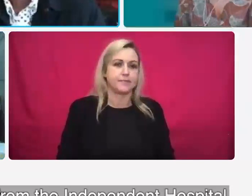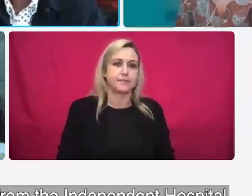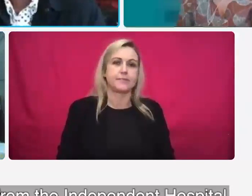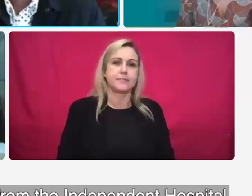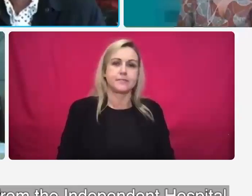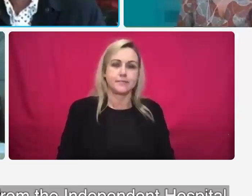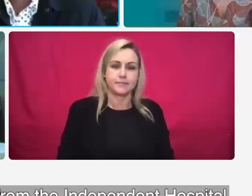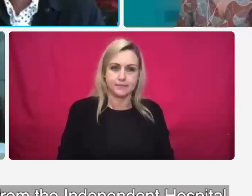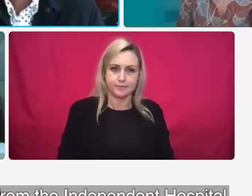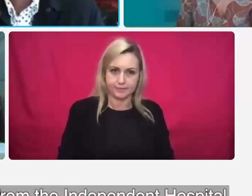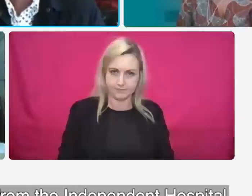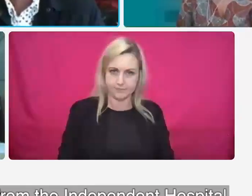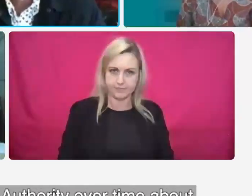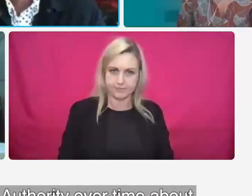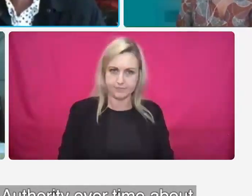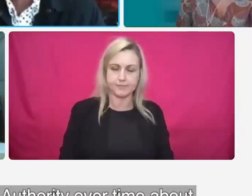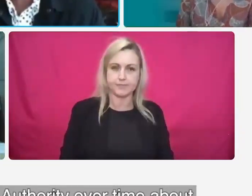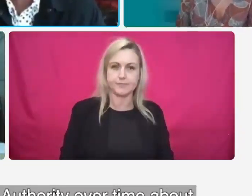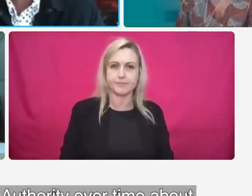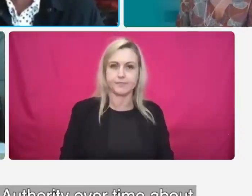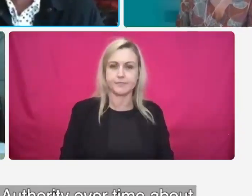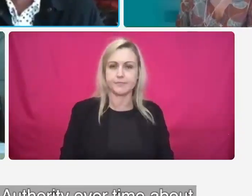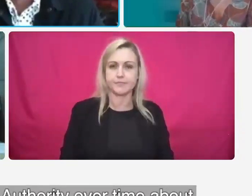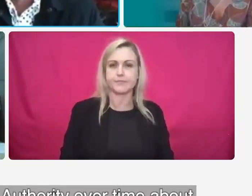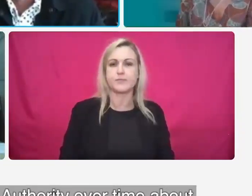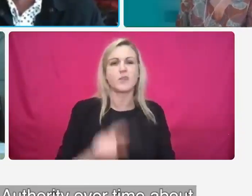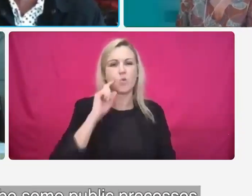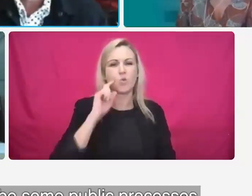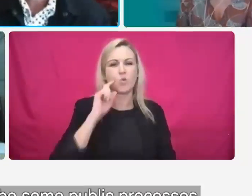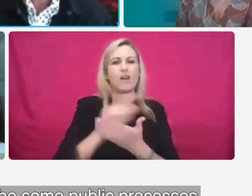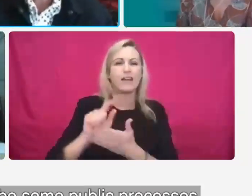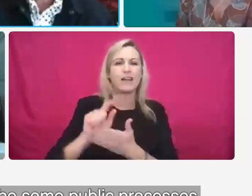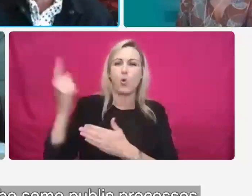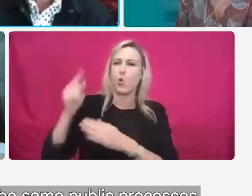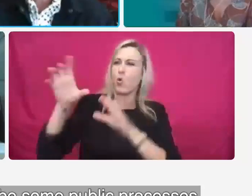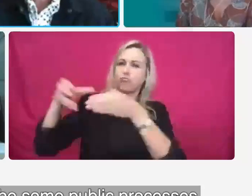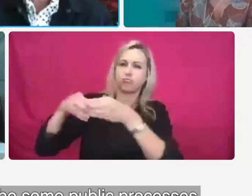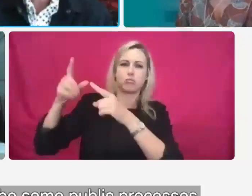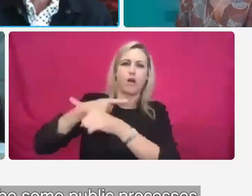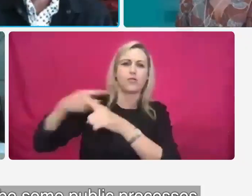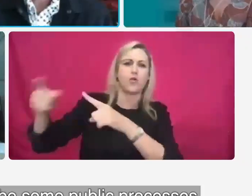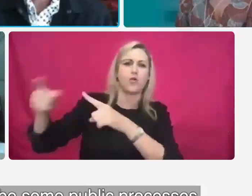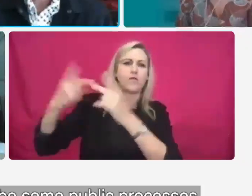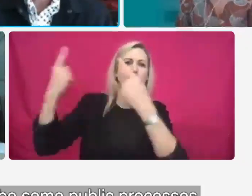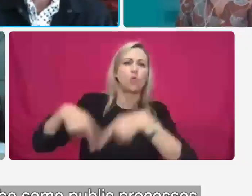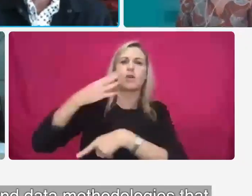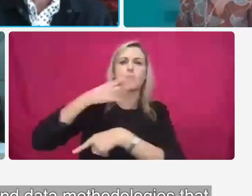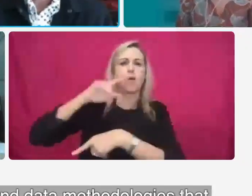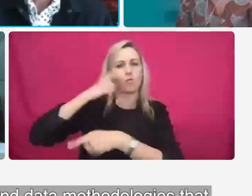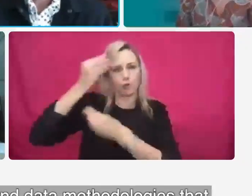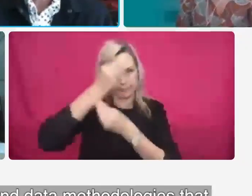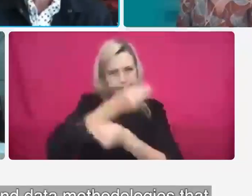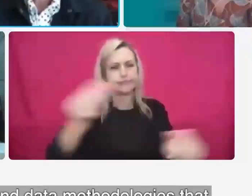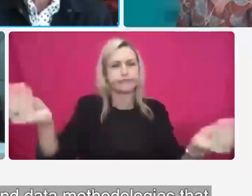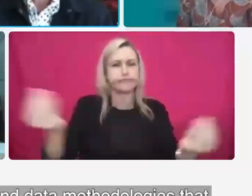We'll get advice from the Independent Hospital and Aged Care Pricing Authority over time about the price, and there'll be some public processes around